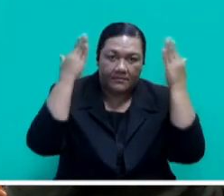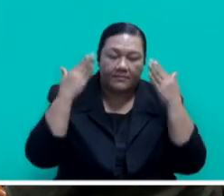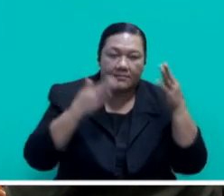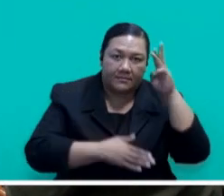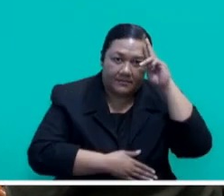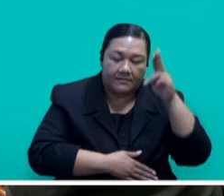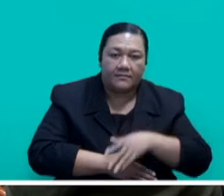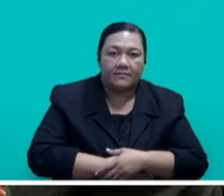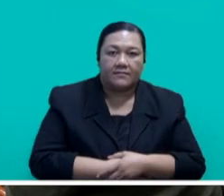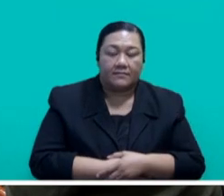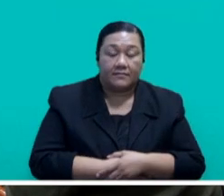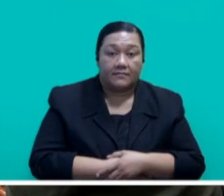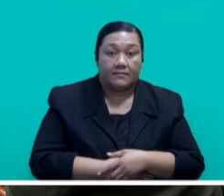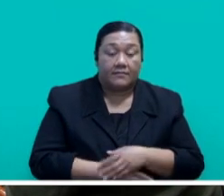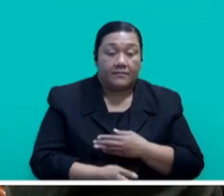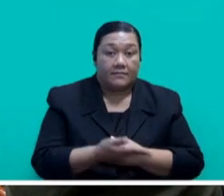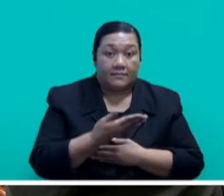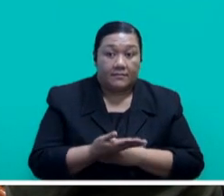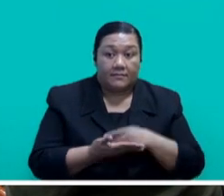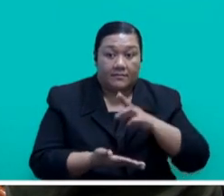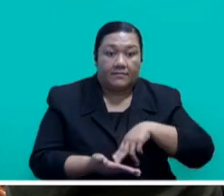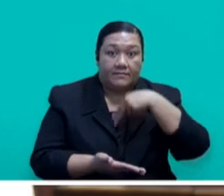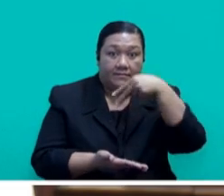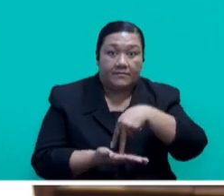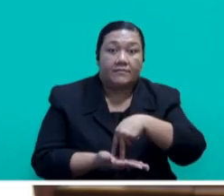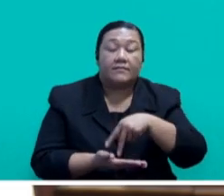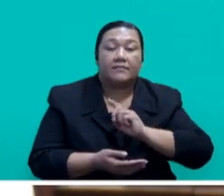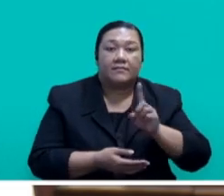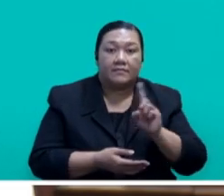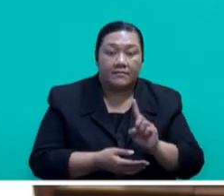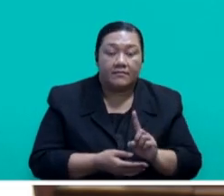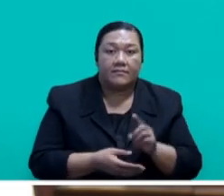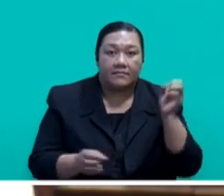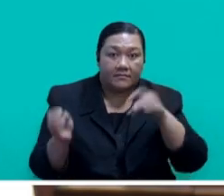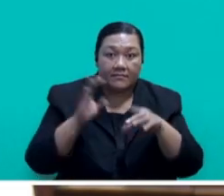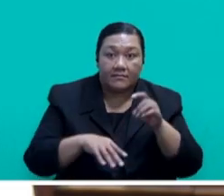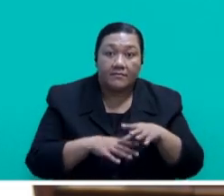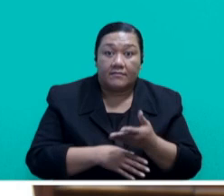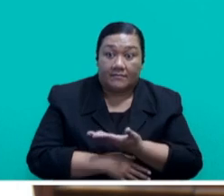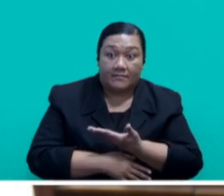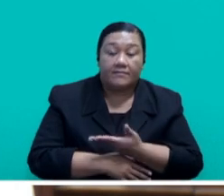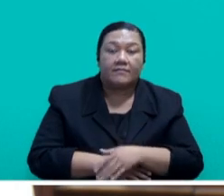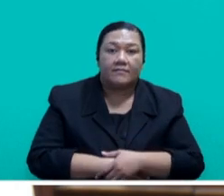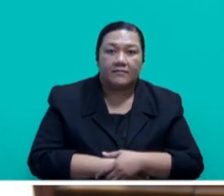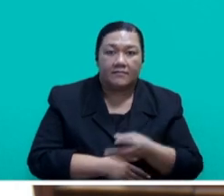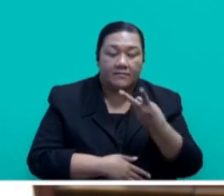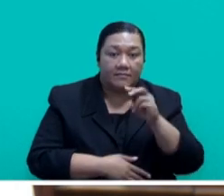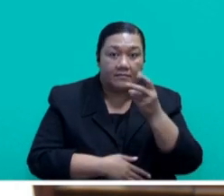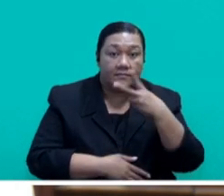Mr. Speaker, sir, I rise to contribute to the debate on the